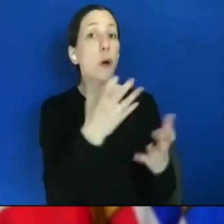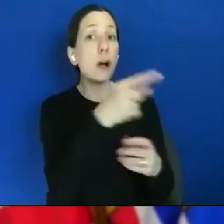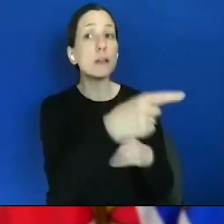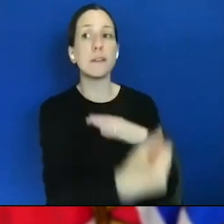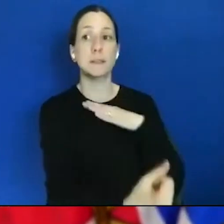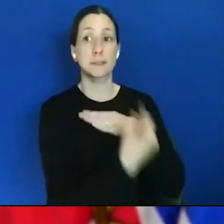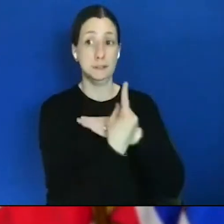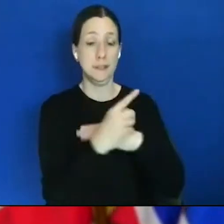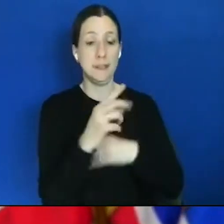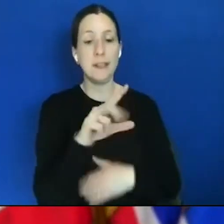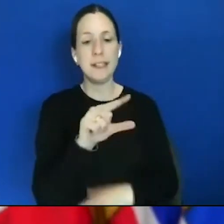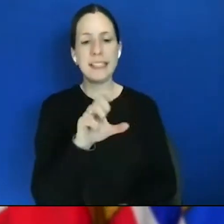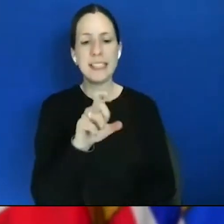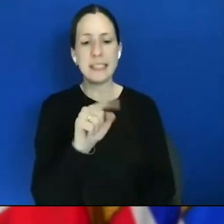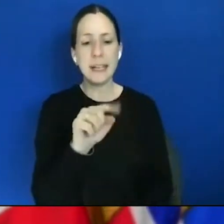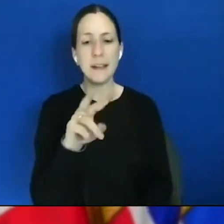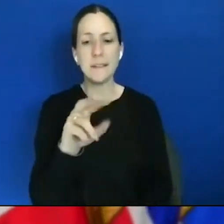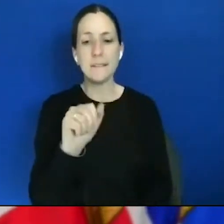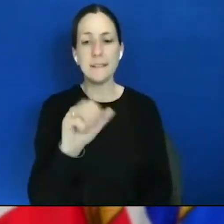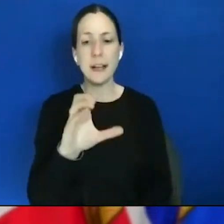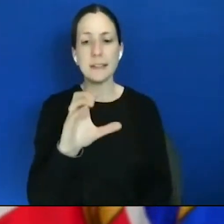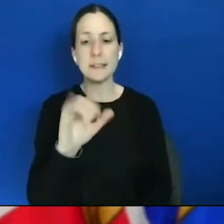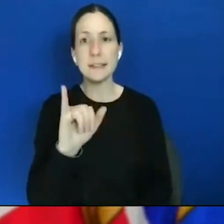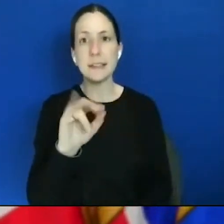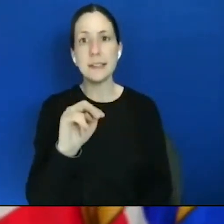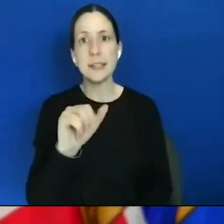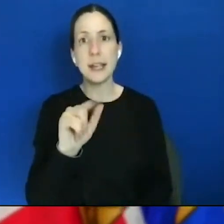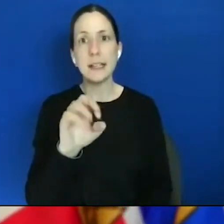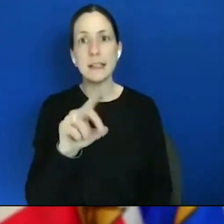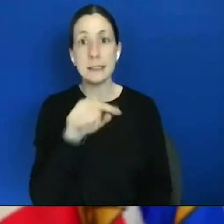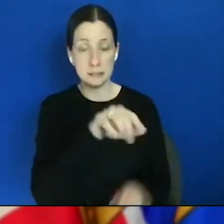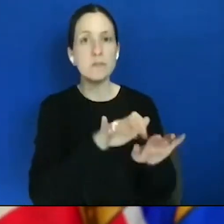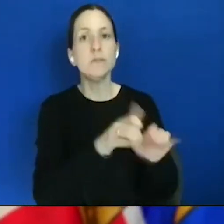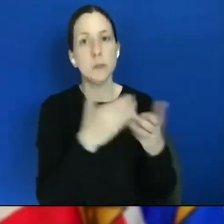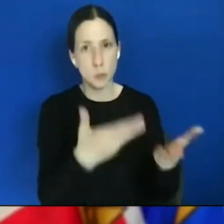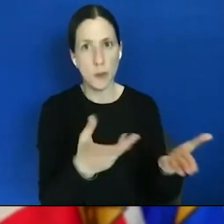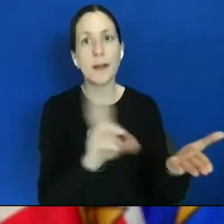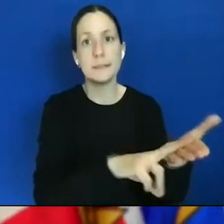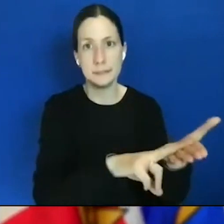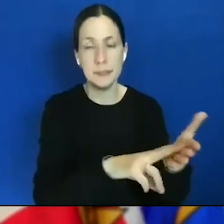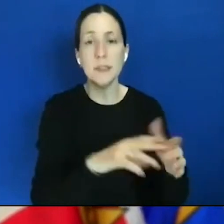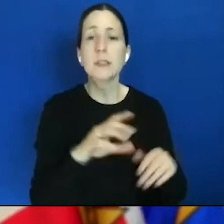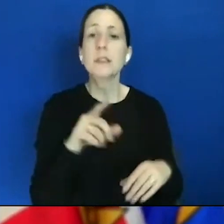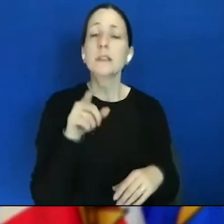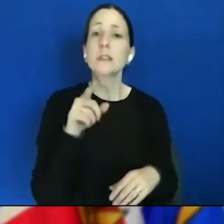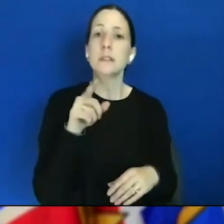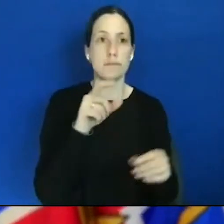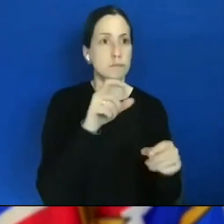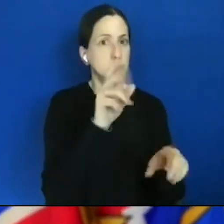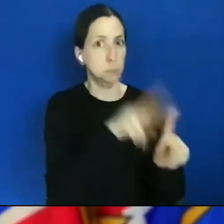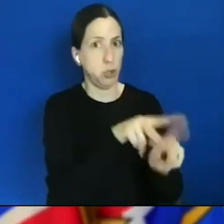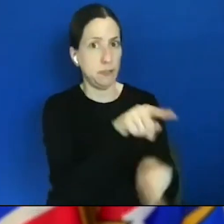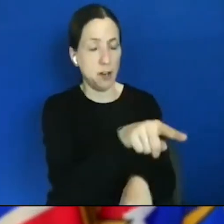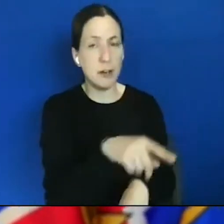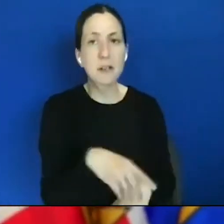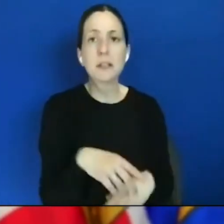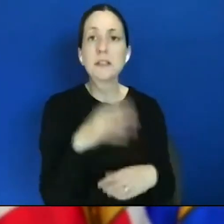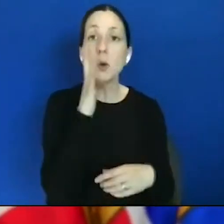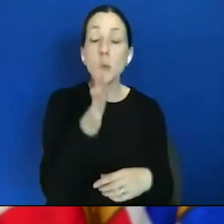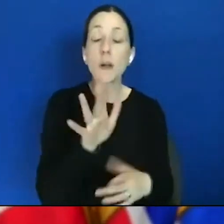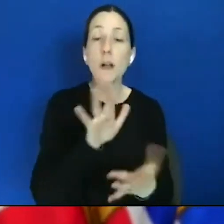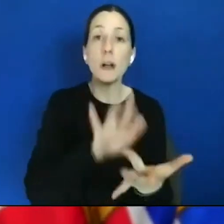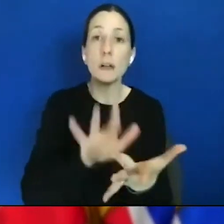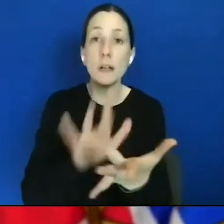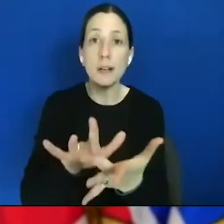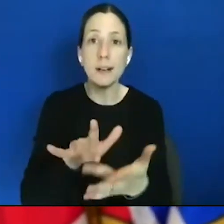it through the Get Vaccinated website or the IMSBC website. So yes, you will receive some